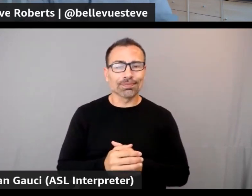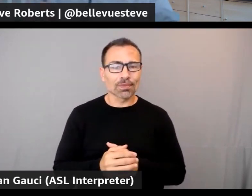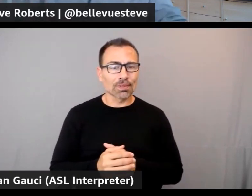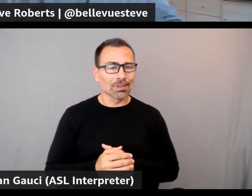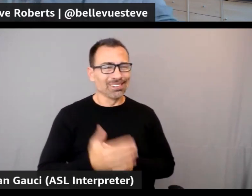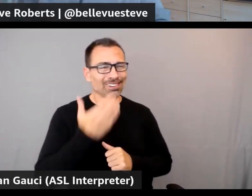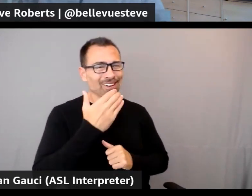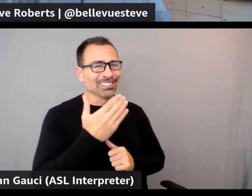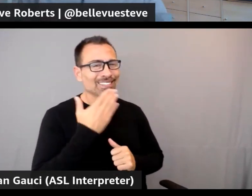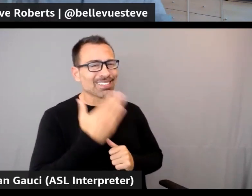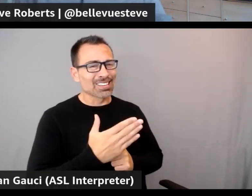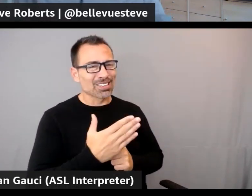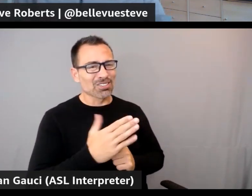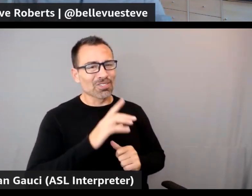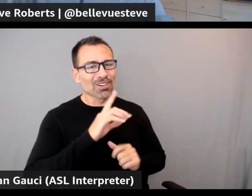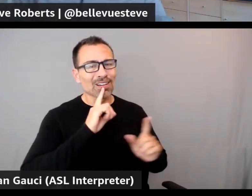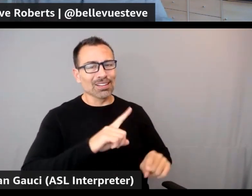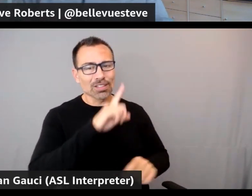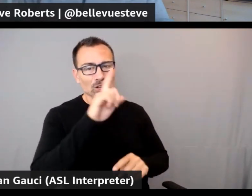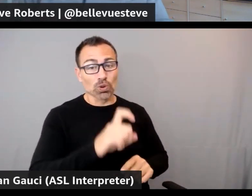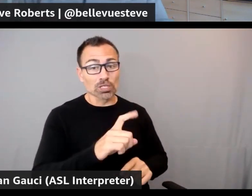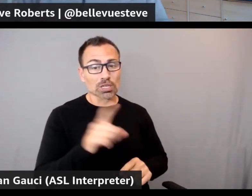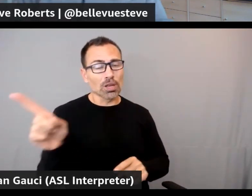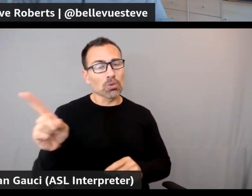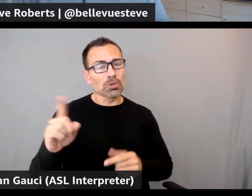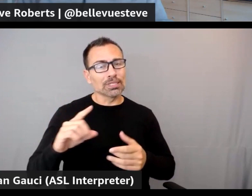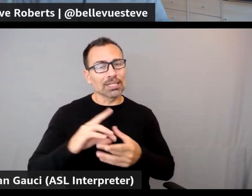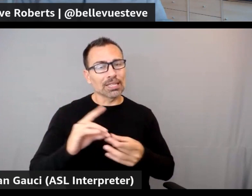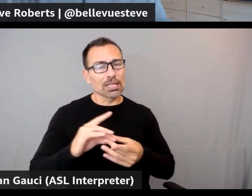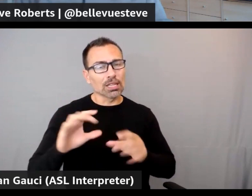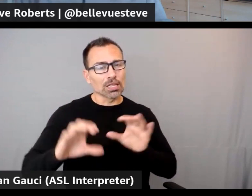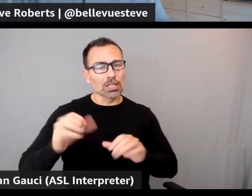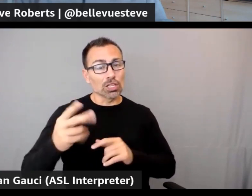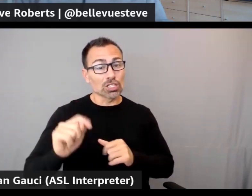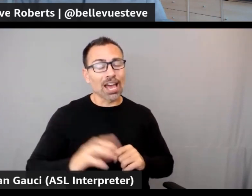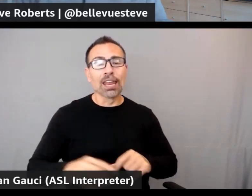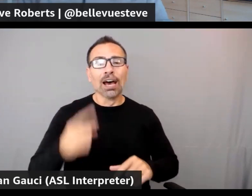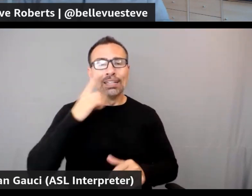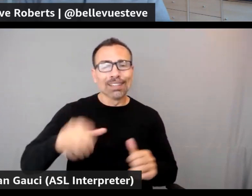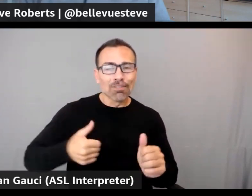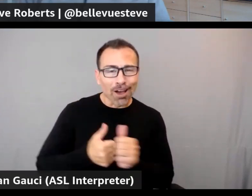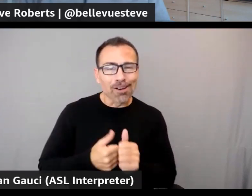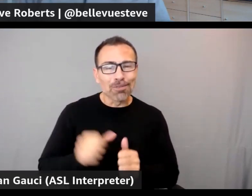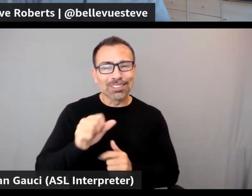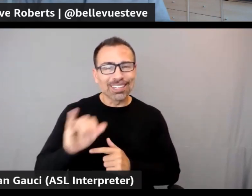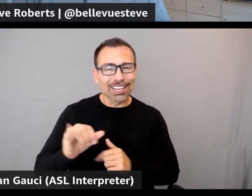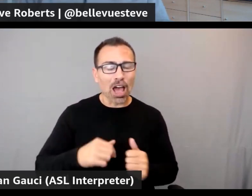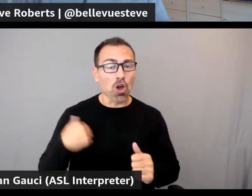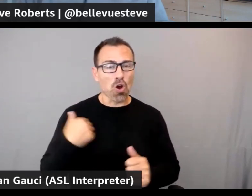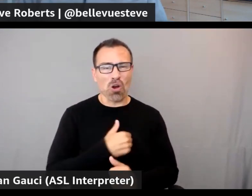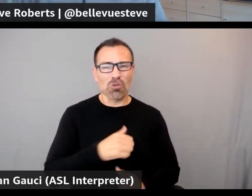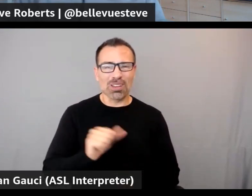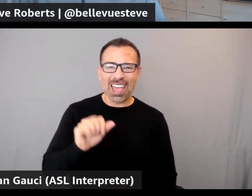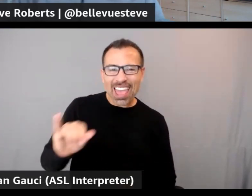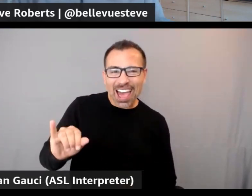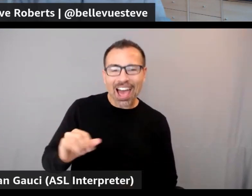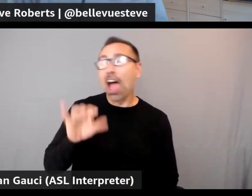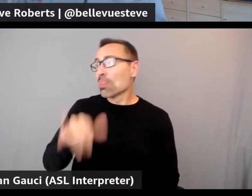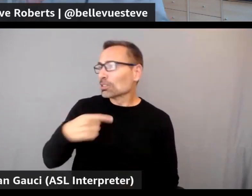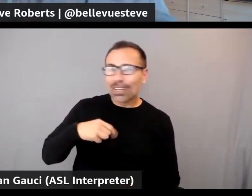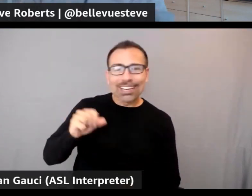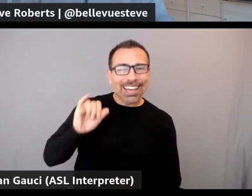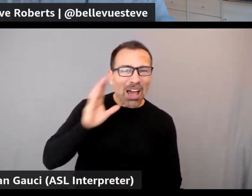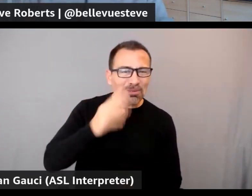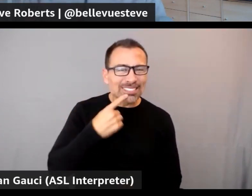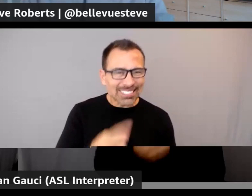the question directly from the chat. So I see a follow-up about the whole AI and whether or not we're AI, and that's what an AI would say. I agree with